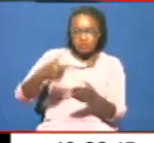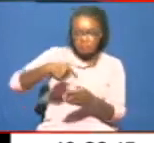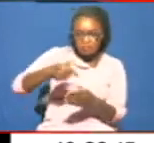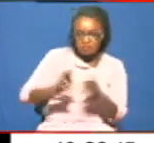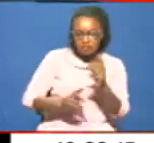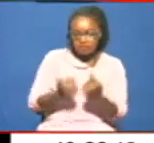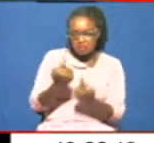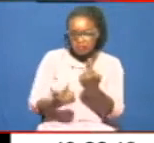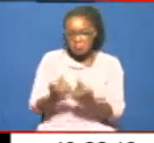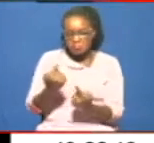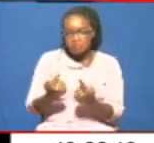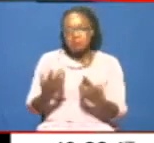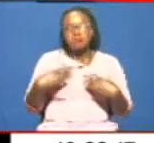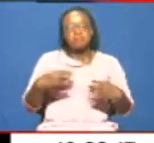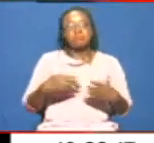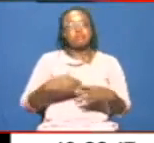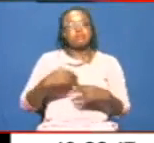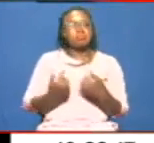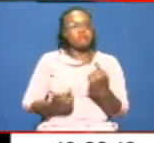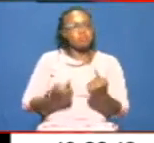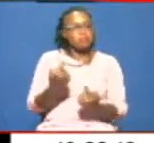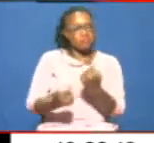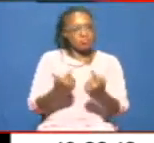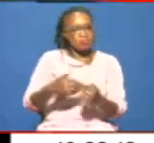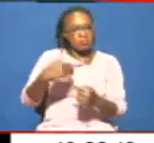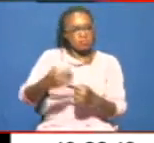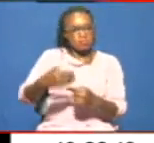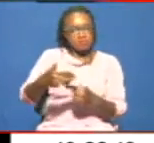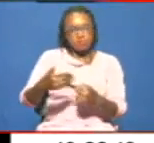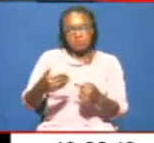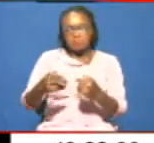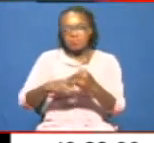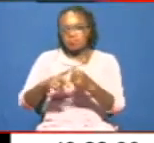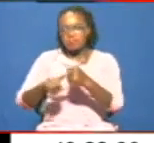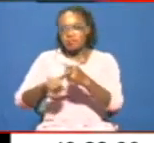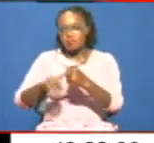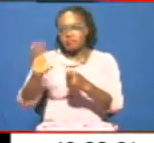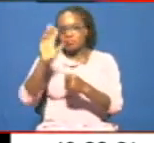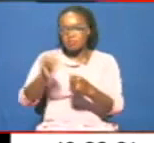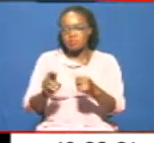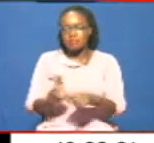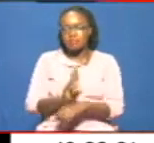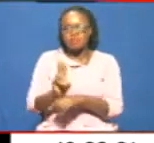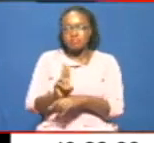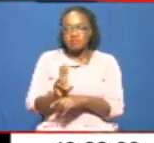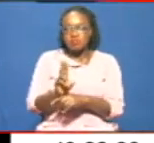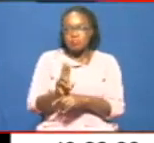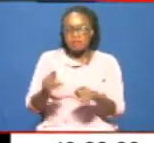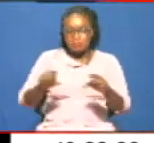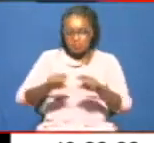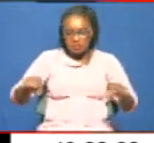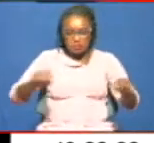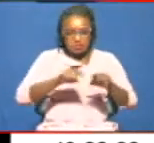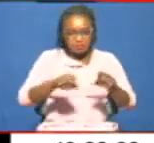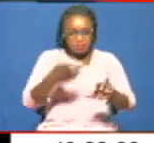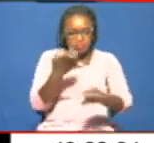will always cook, and the quota that uses the 76% or more that uses these type of cooking will